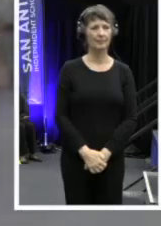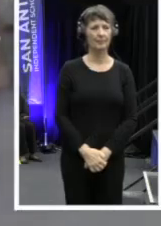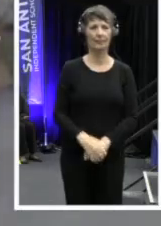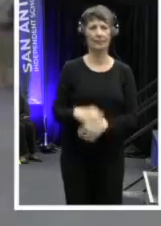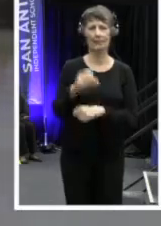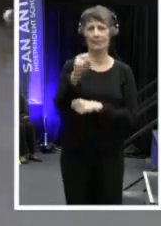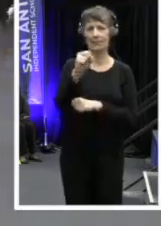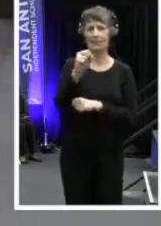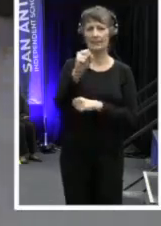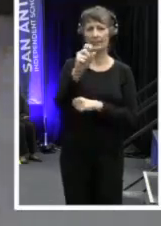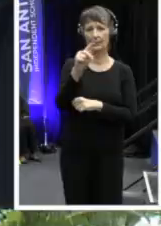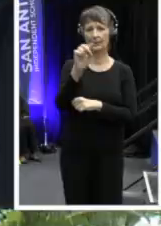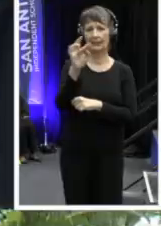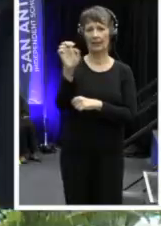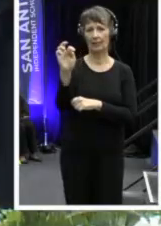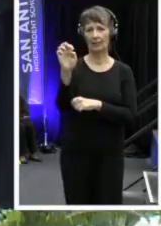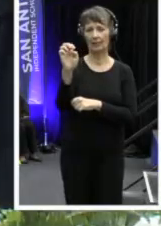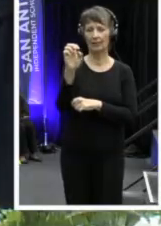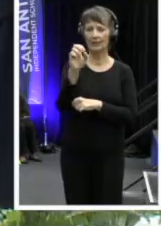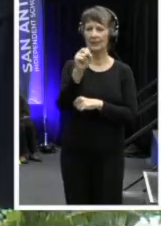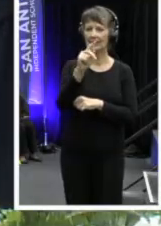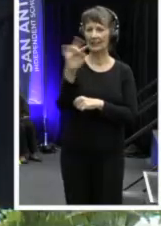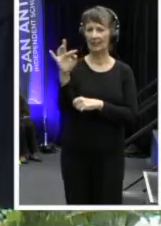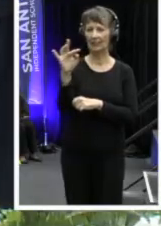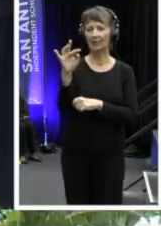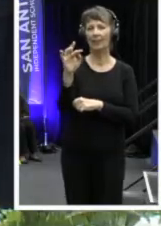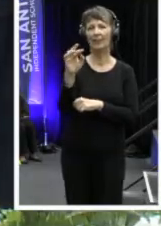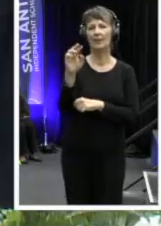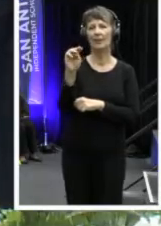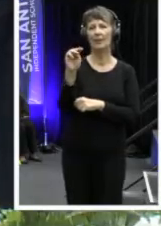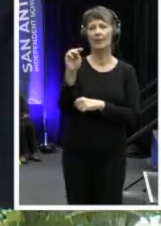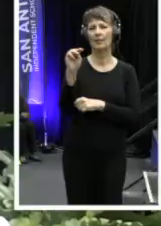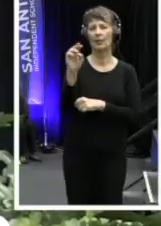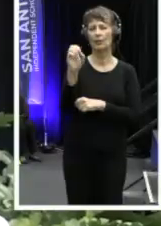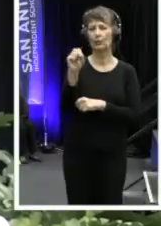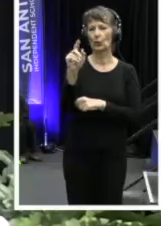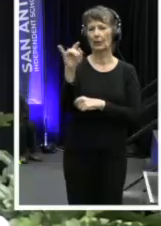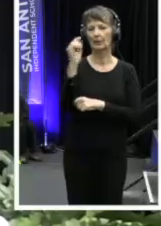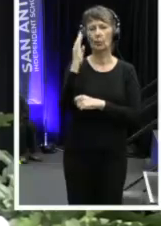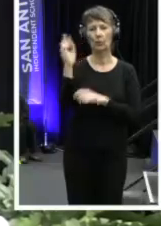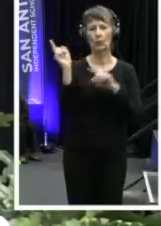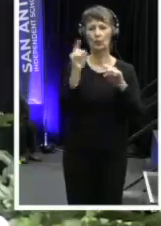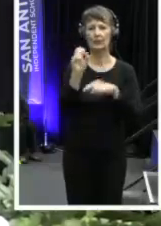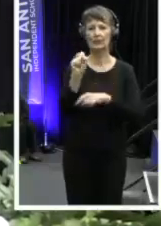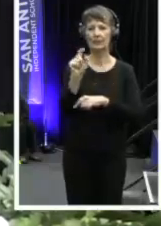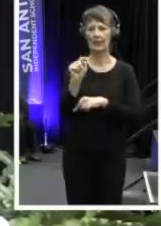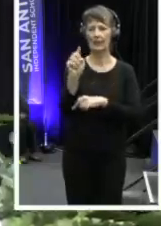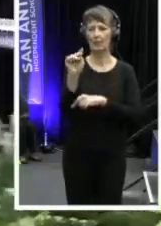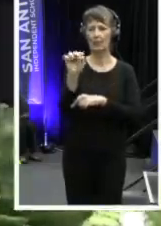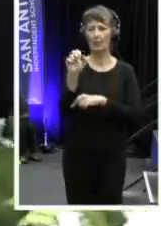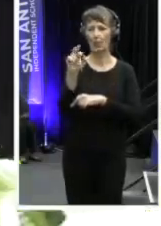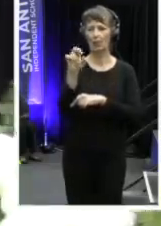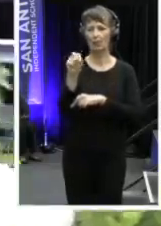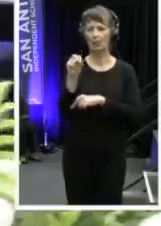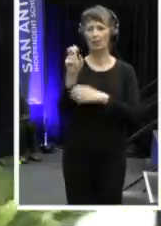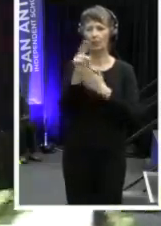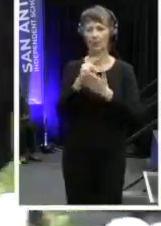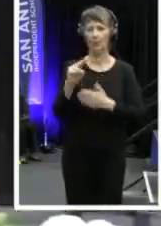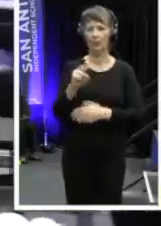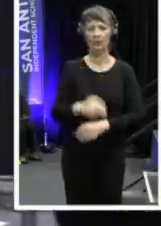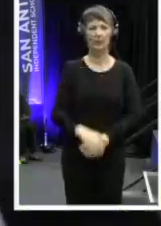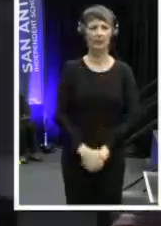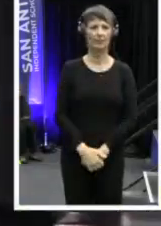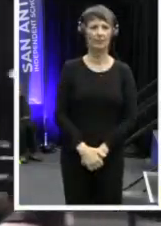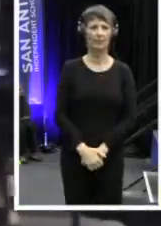Steph Mary Jane Solis will be attending St. Mary's University.